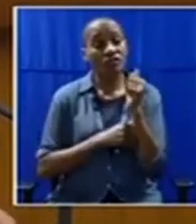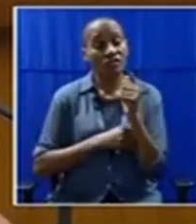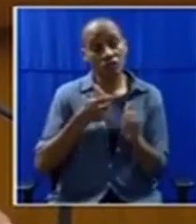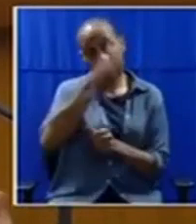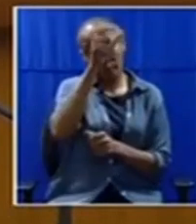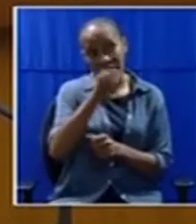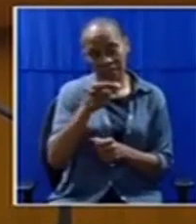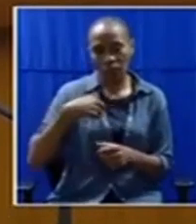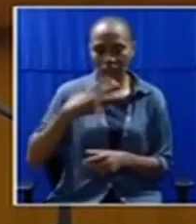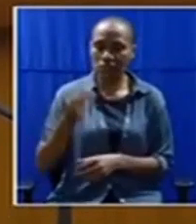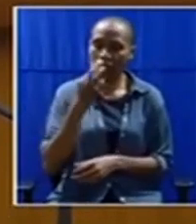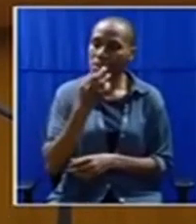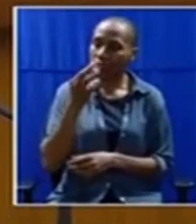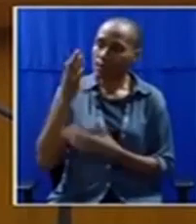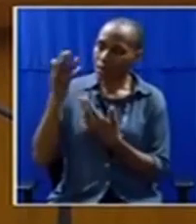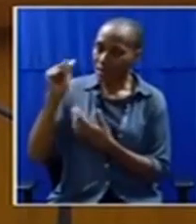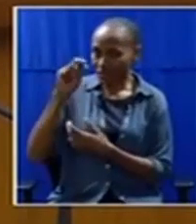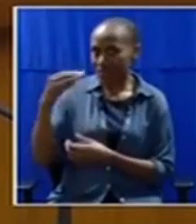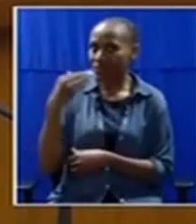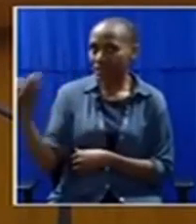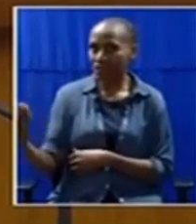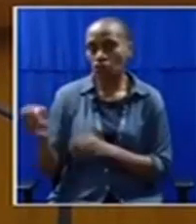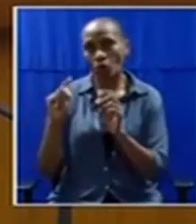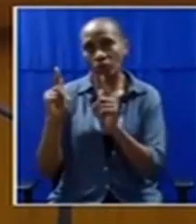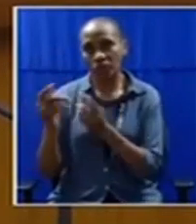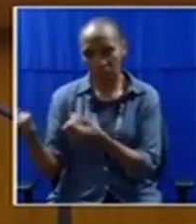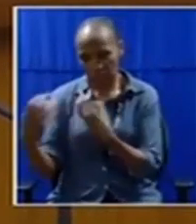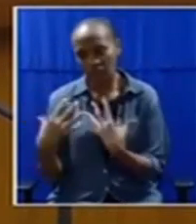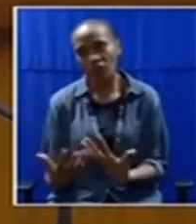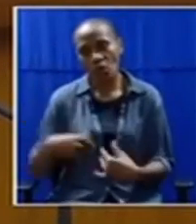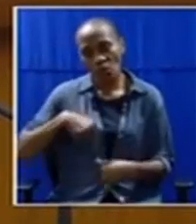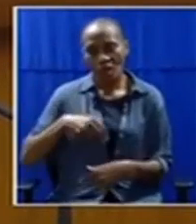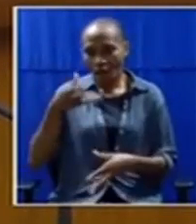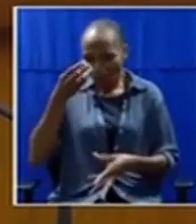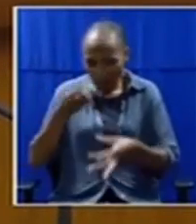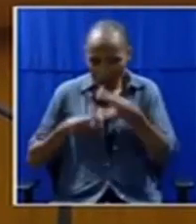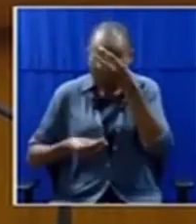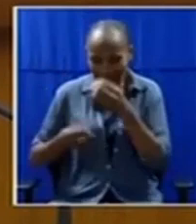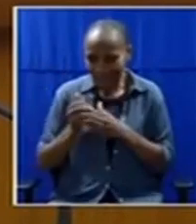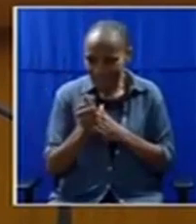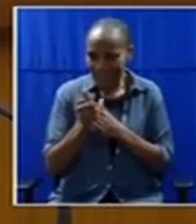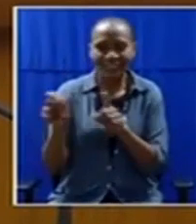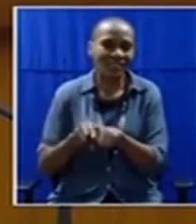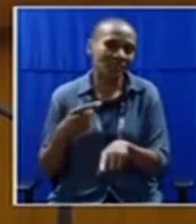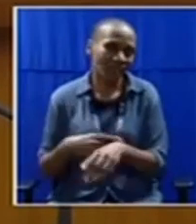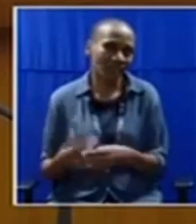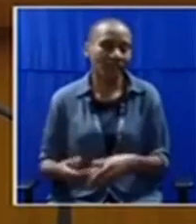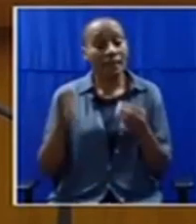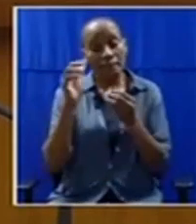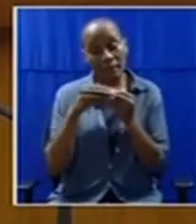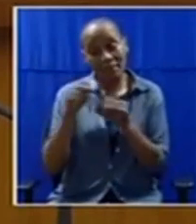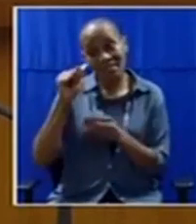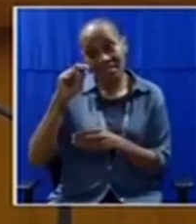we thank the ANC for having given us the opportunity to learn, grow and lead. We also thank the members of the